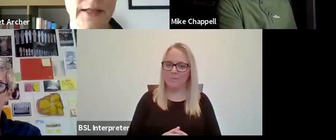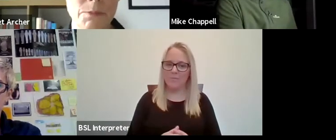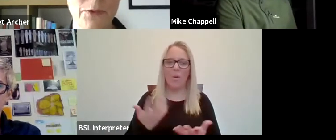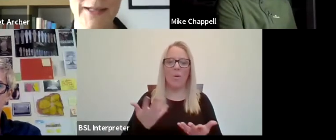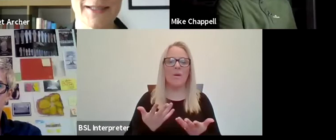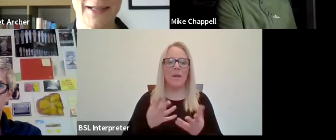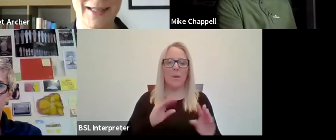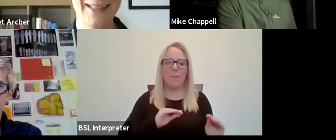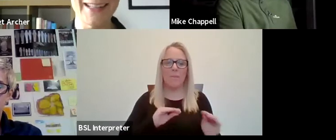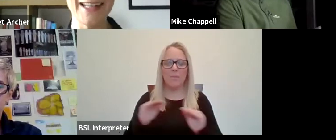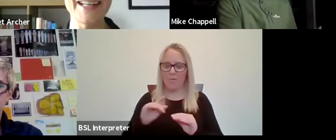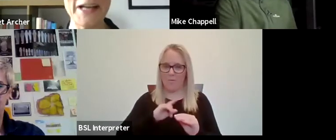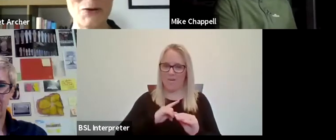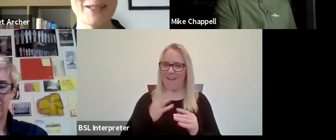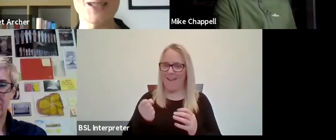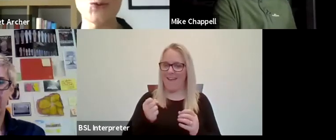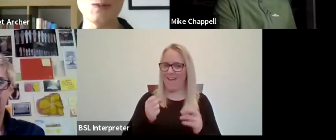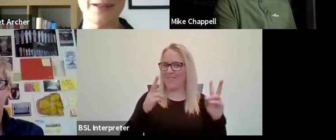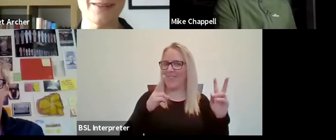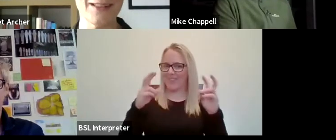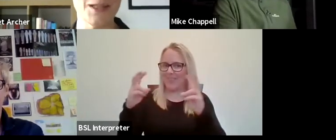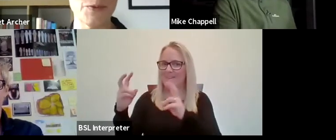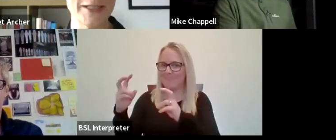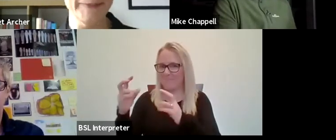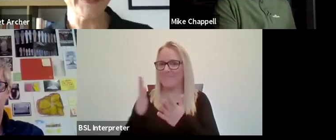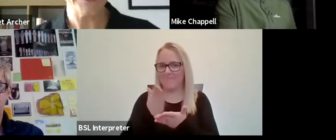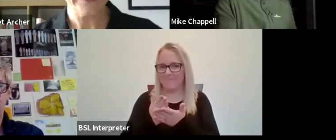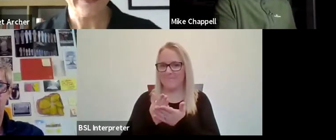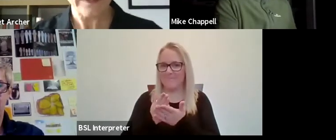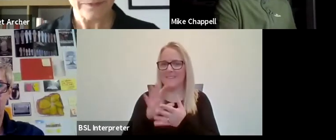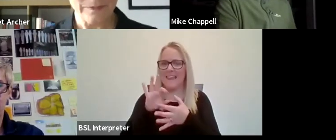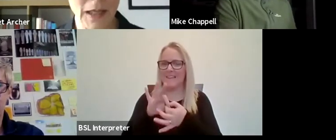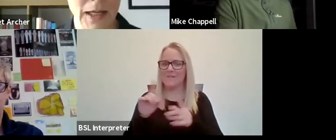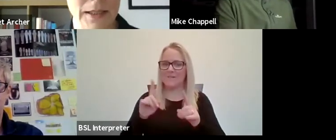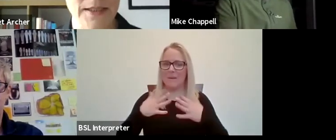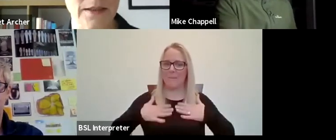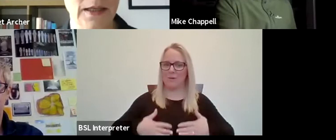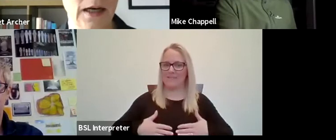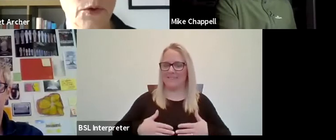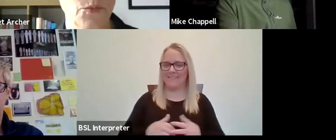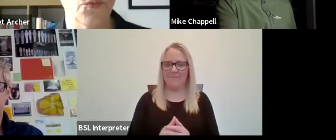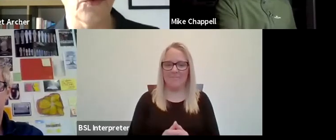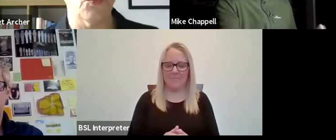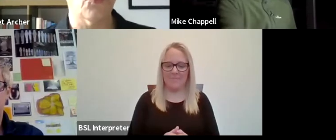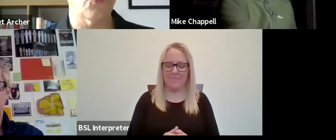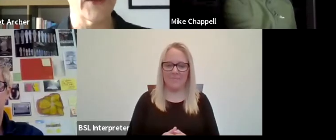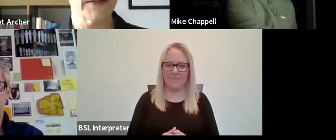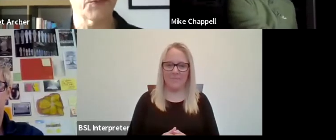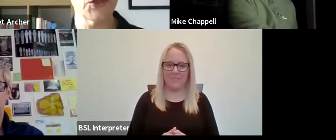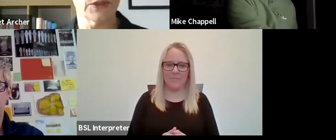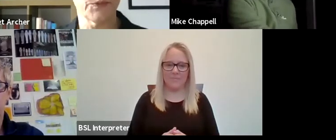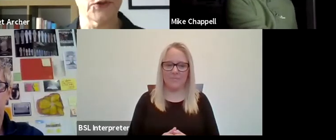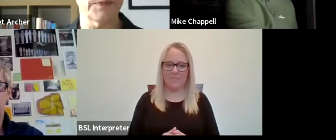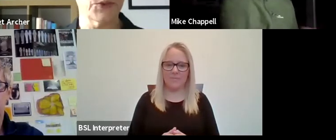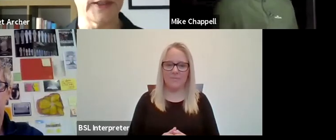a theme running tonight clearly now, which is all about the body and that